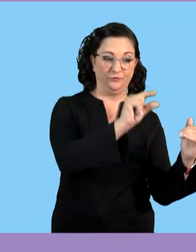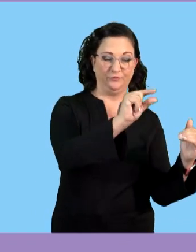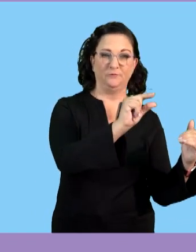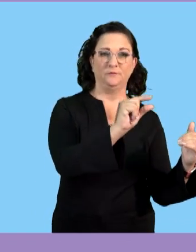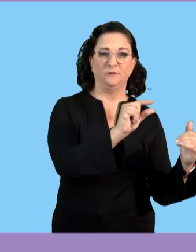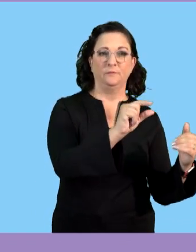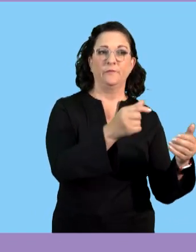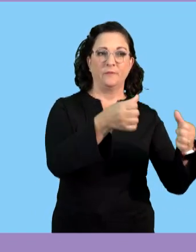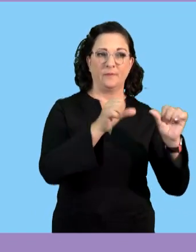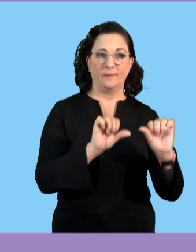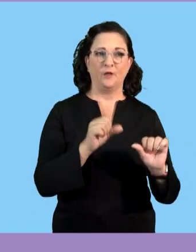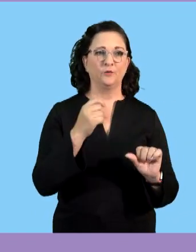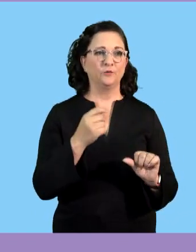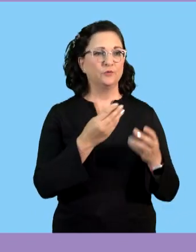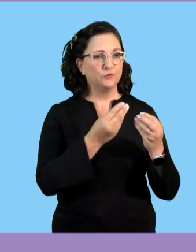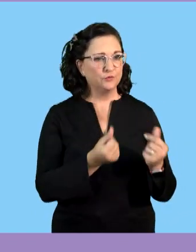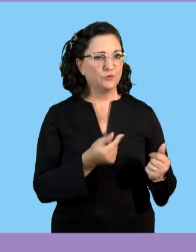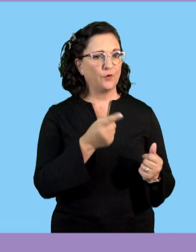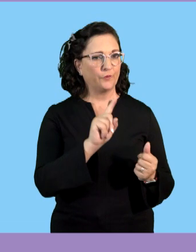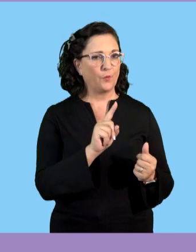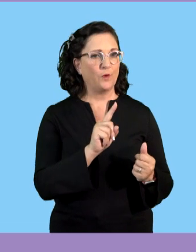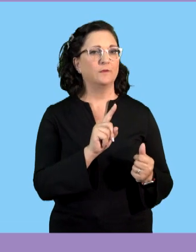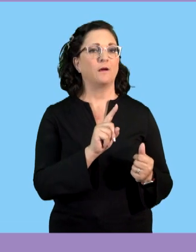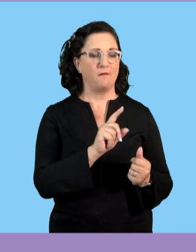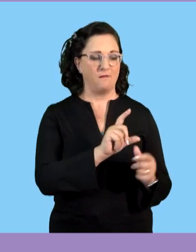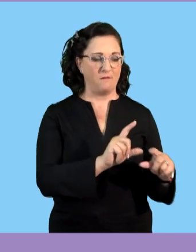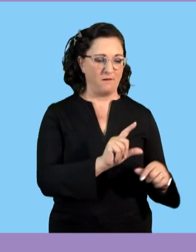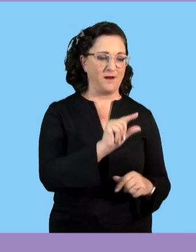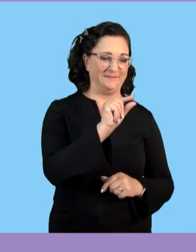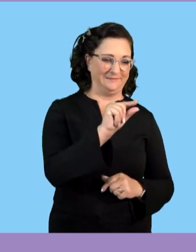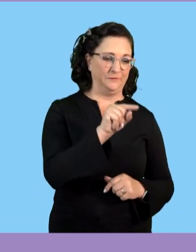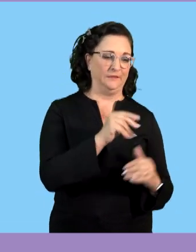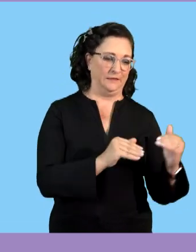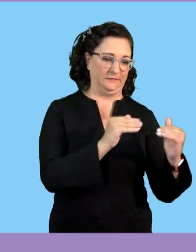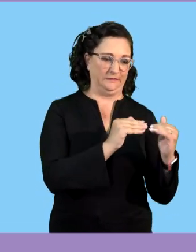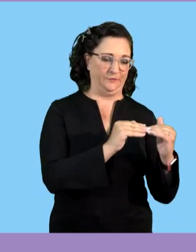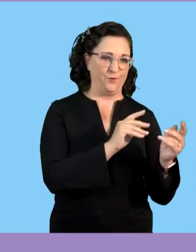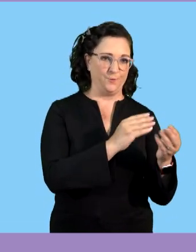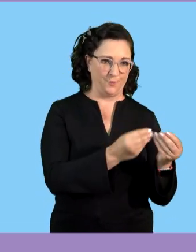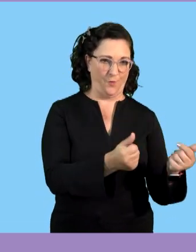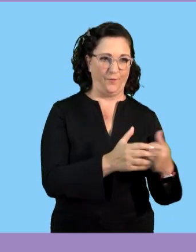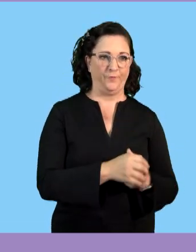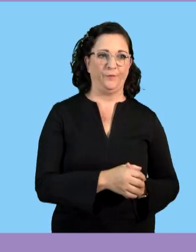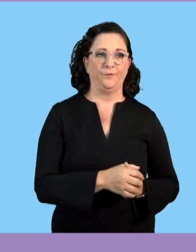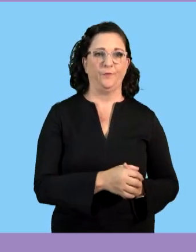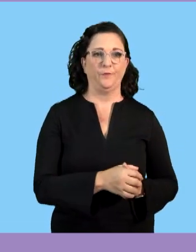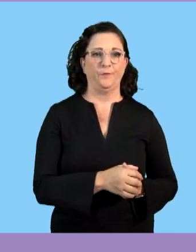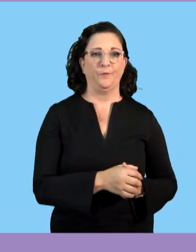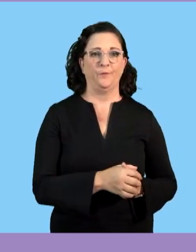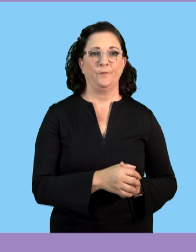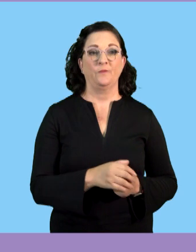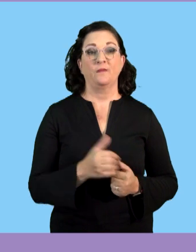inverse properties. Then we also solved for exponential equations. And then lastly, we were also working